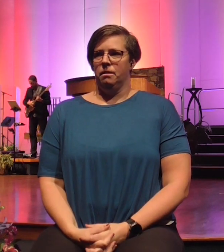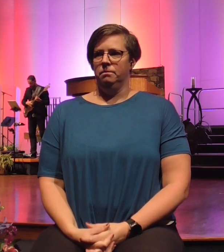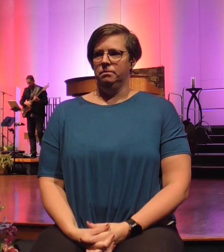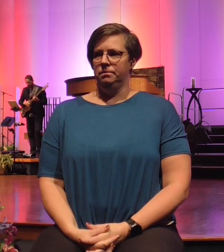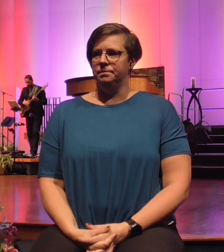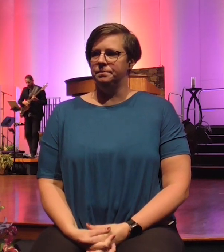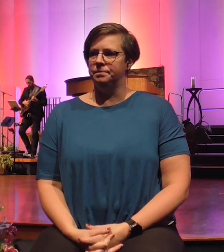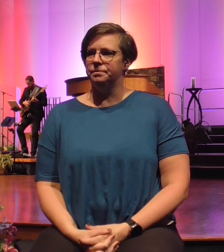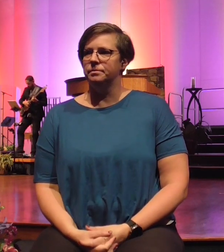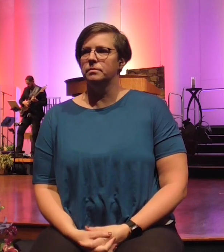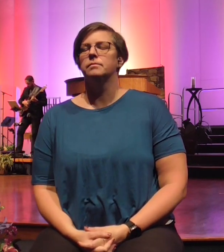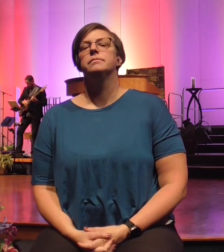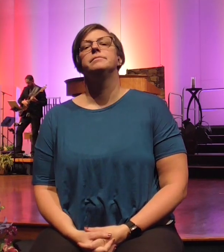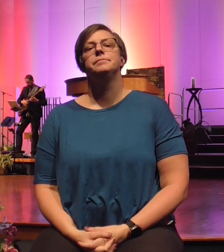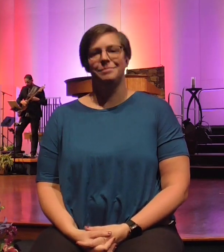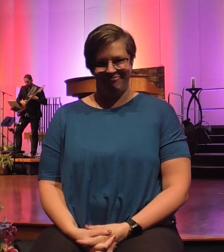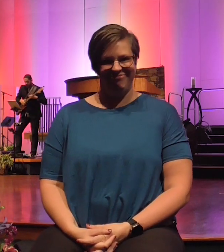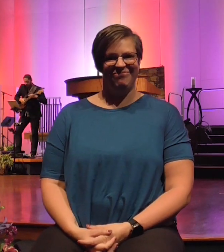Just when